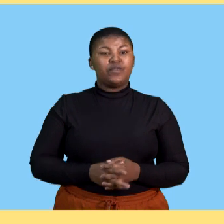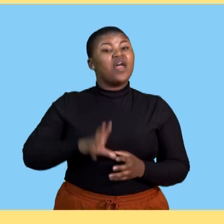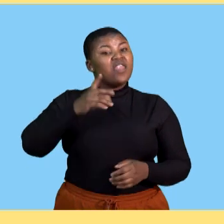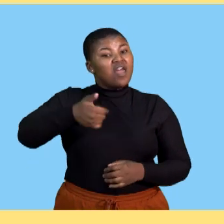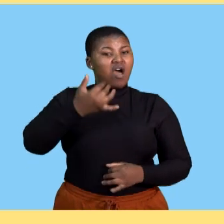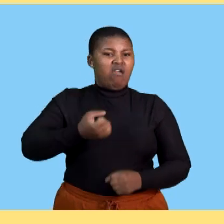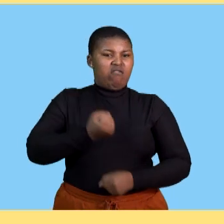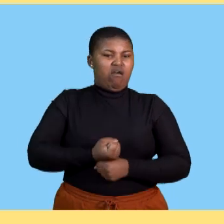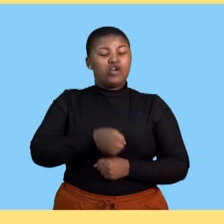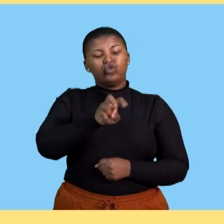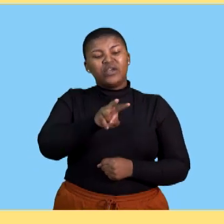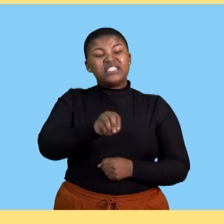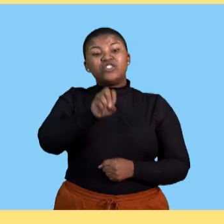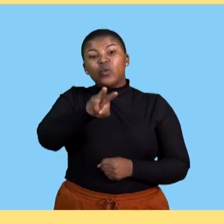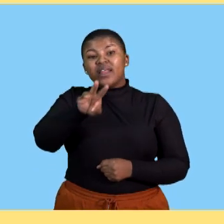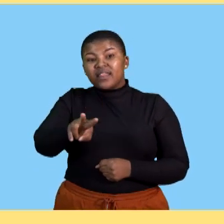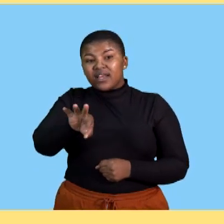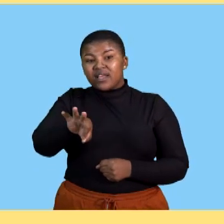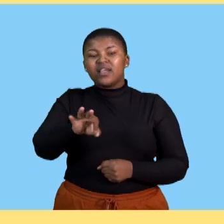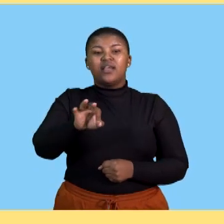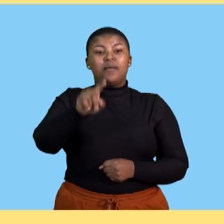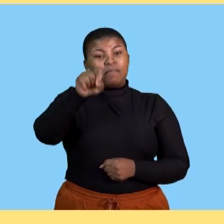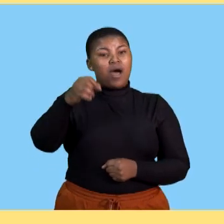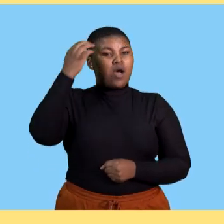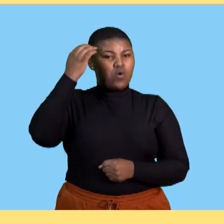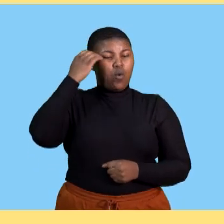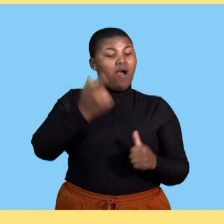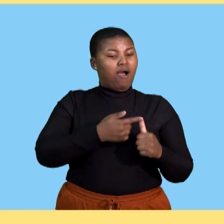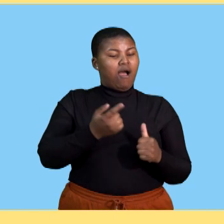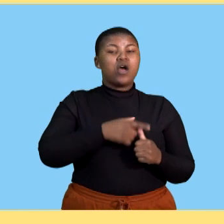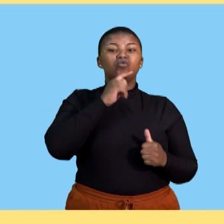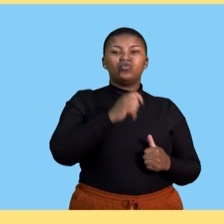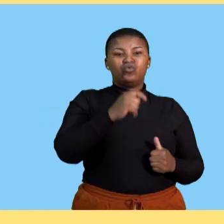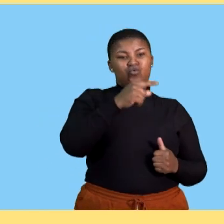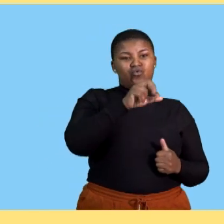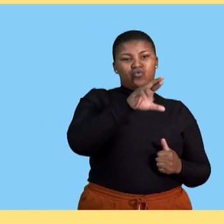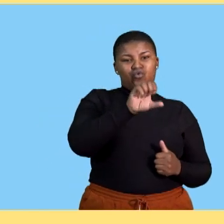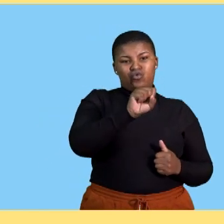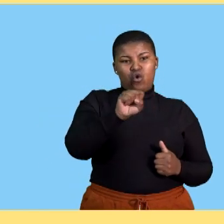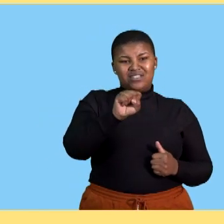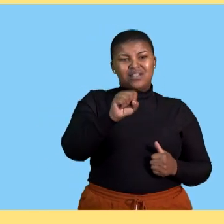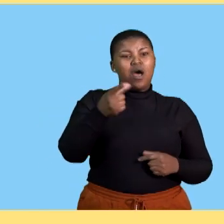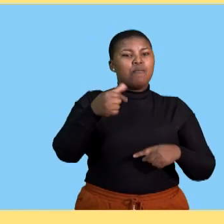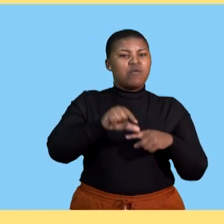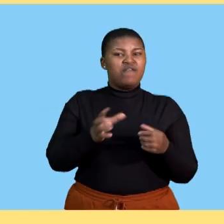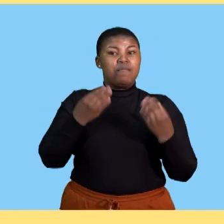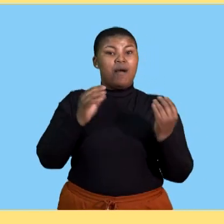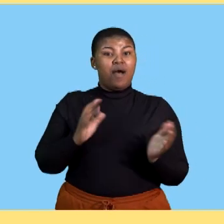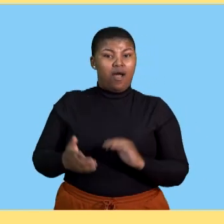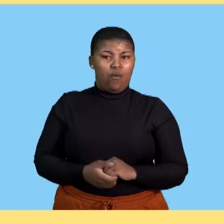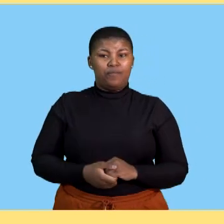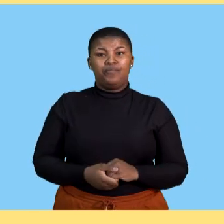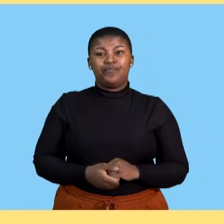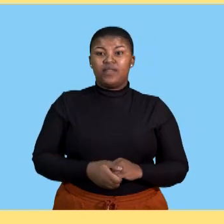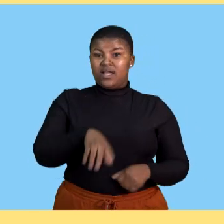The following year, that is 2023, first we must calculate the gross profit. How do we get that?